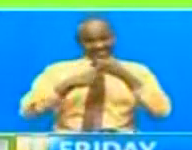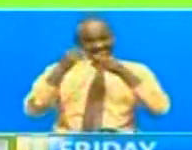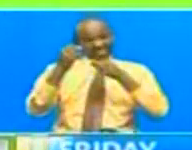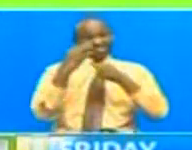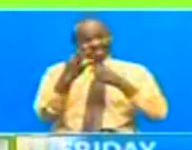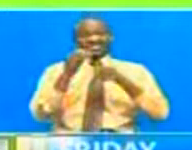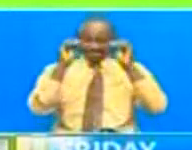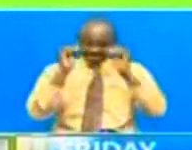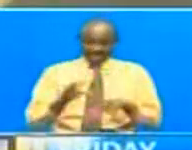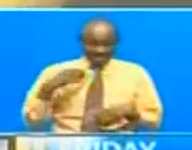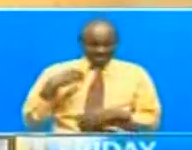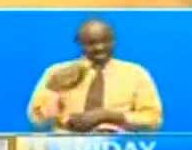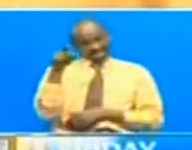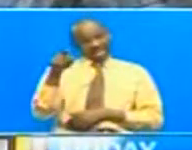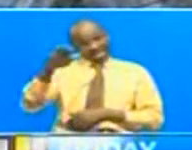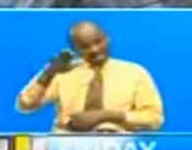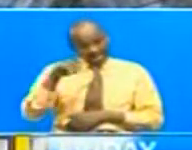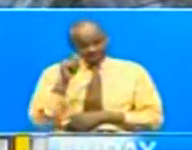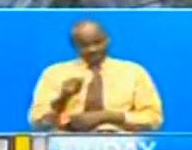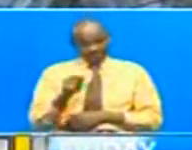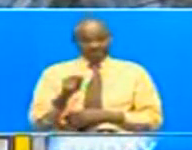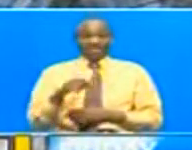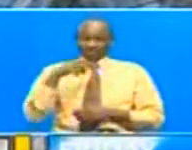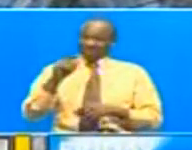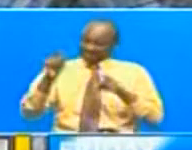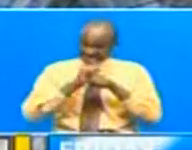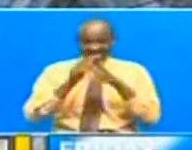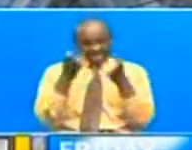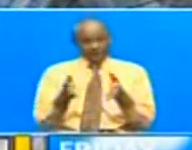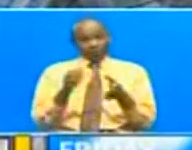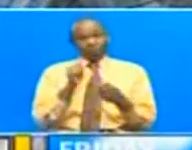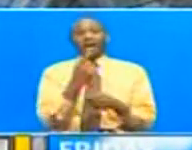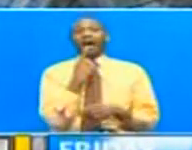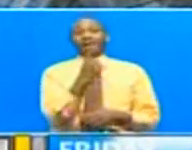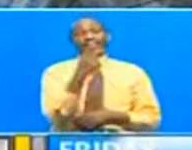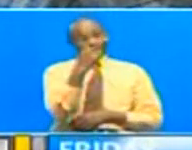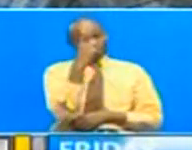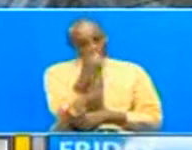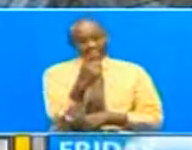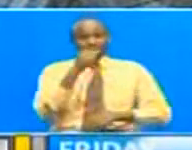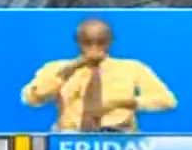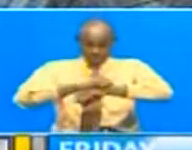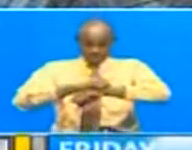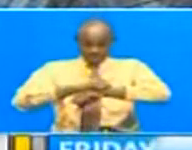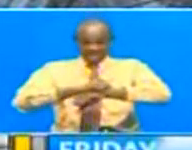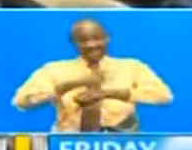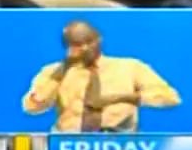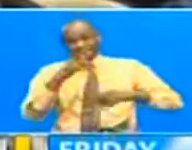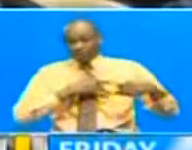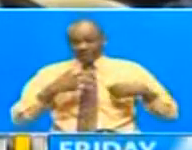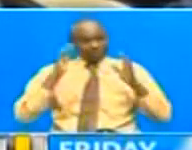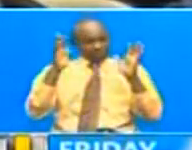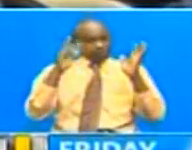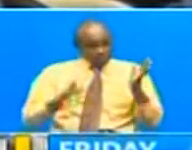...363 teachers in KU South, Elgeyo Marakwet County are being trained from 121 schools, with the greatest concern